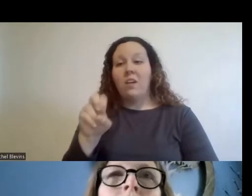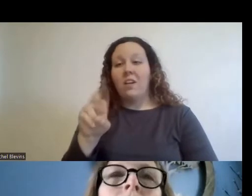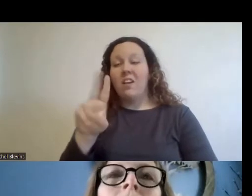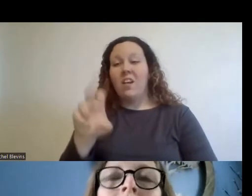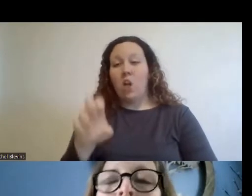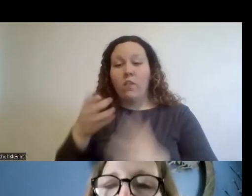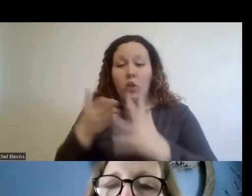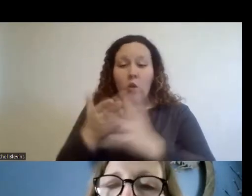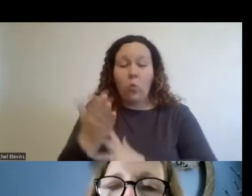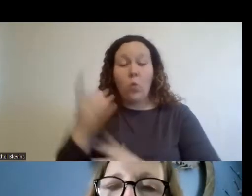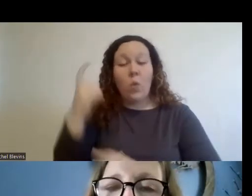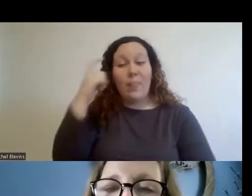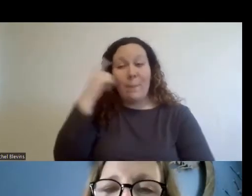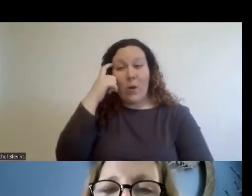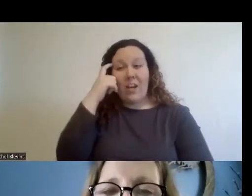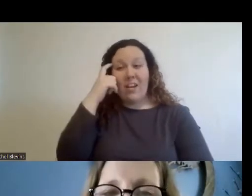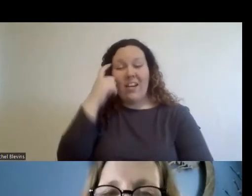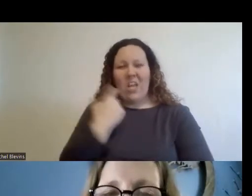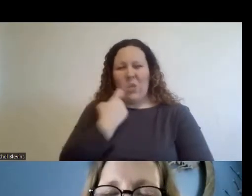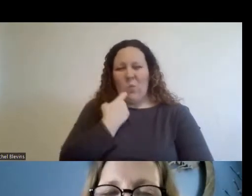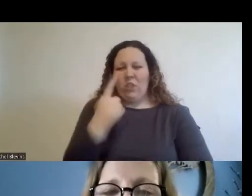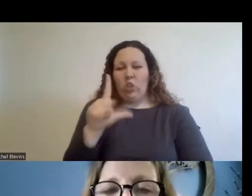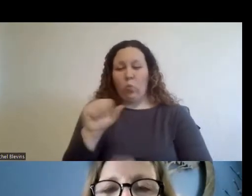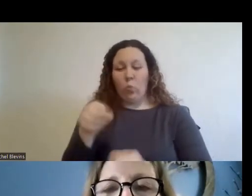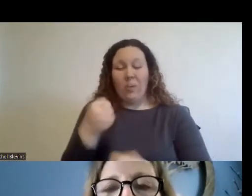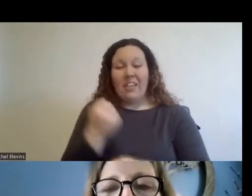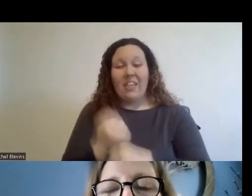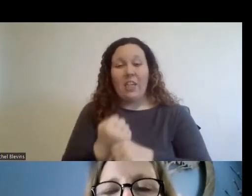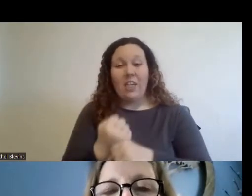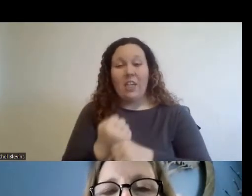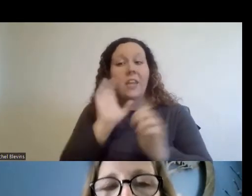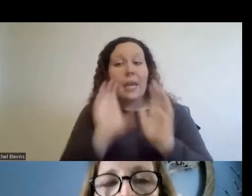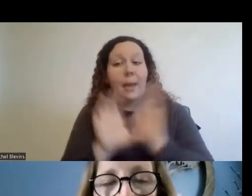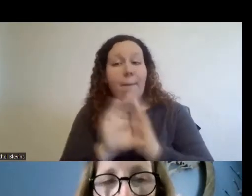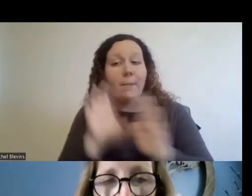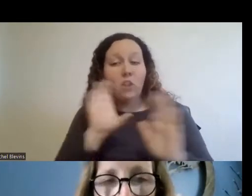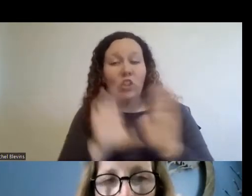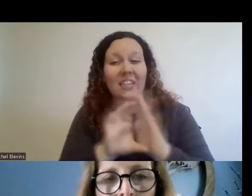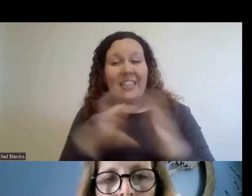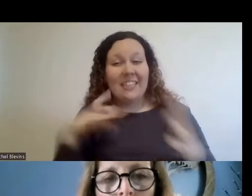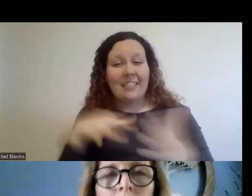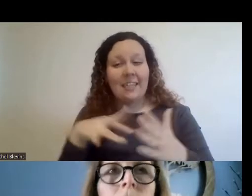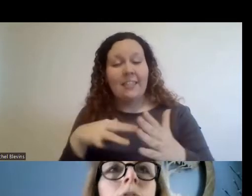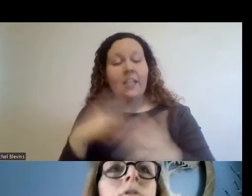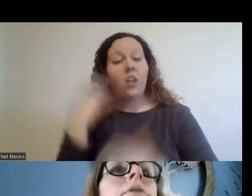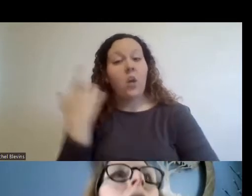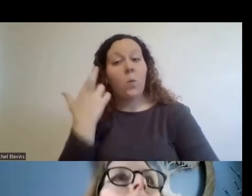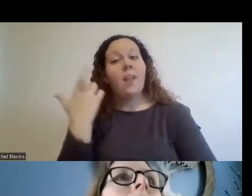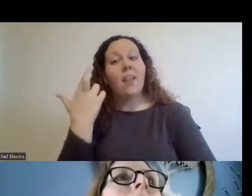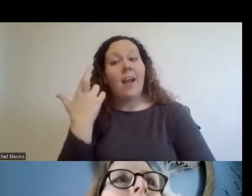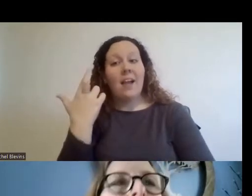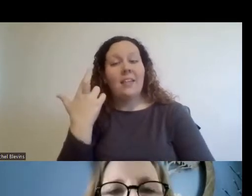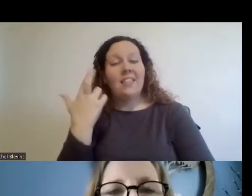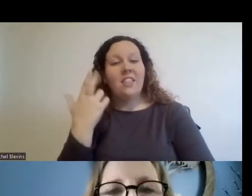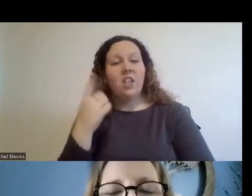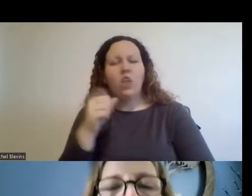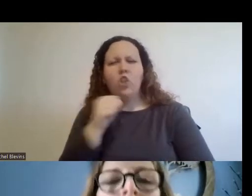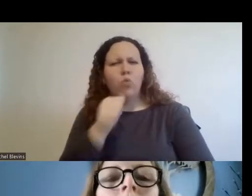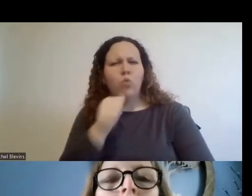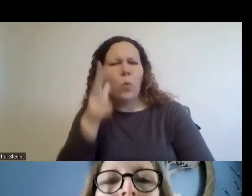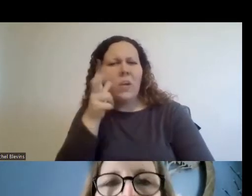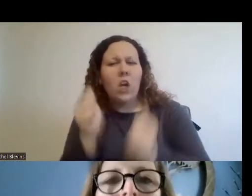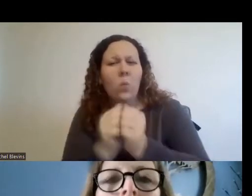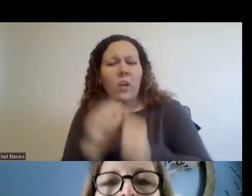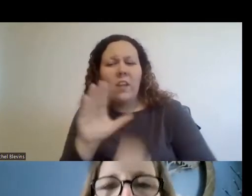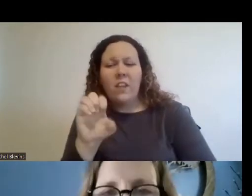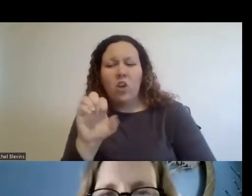Probably within the last 20 years with imaging studies, they found that the ears you don't hear with your ears.